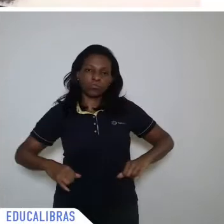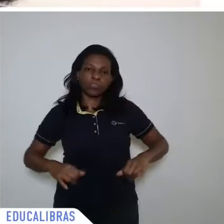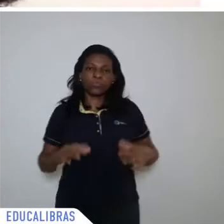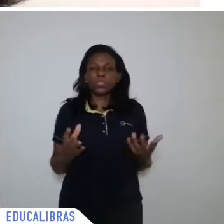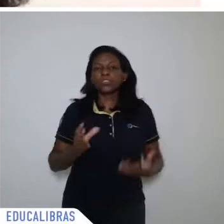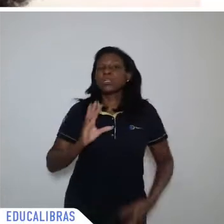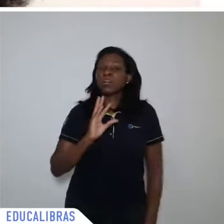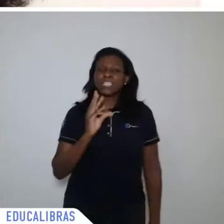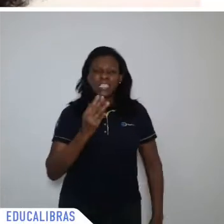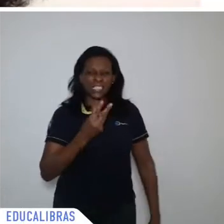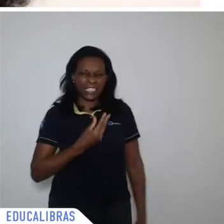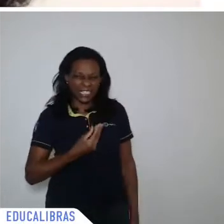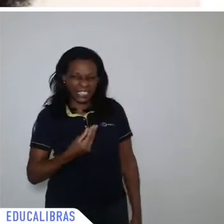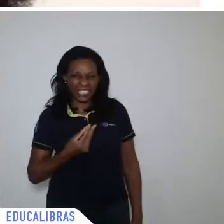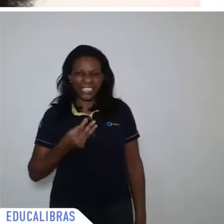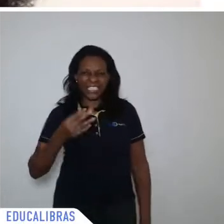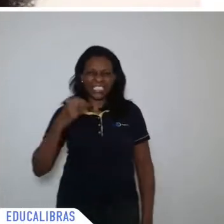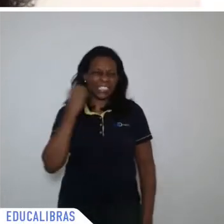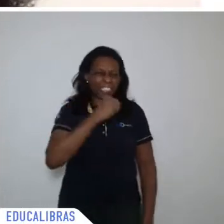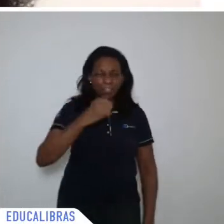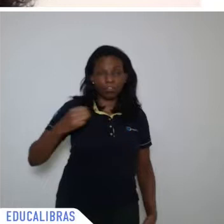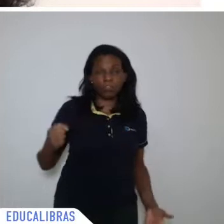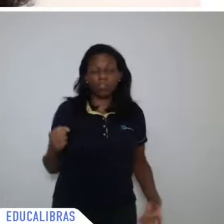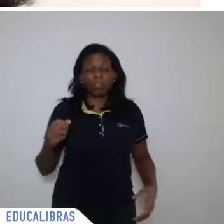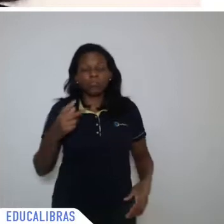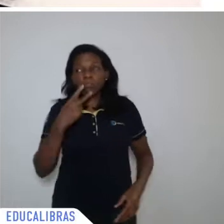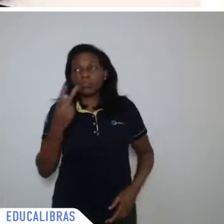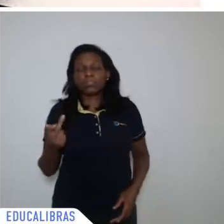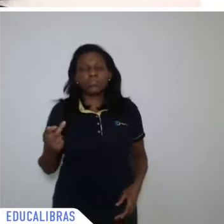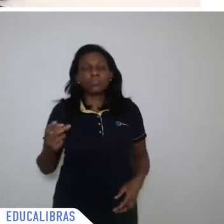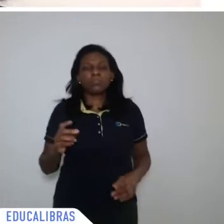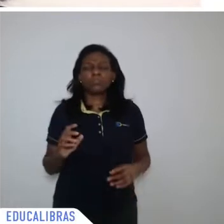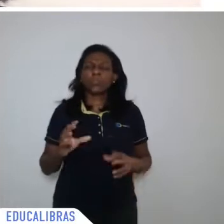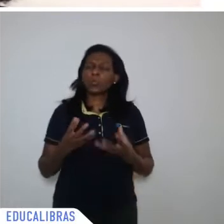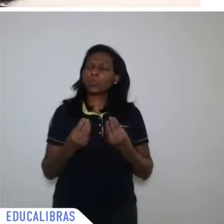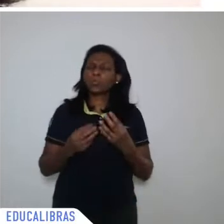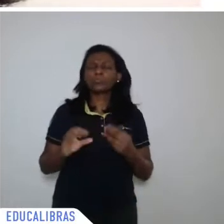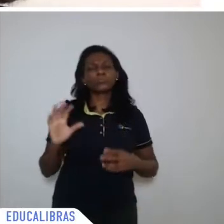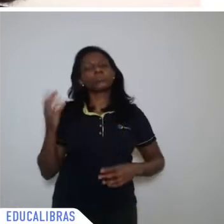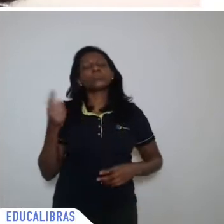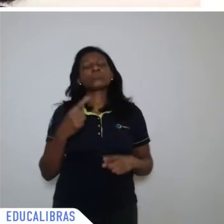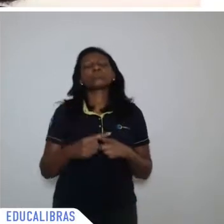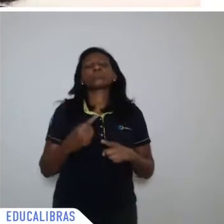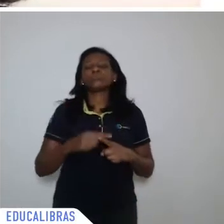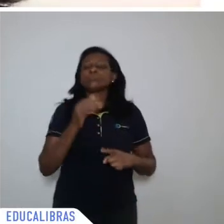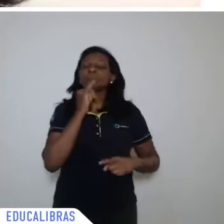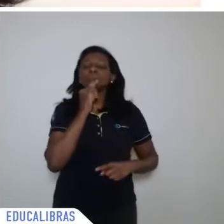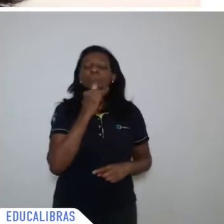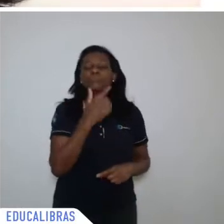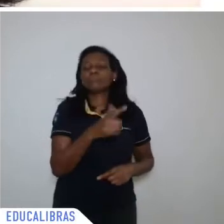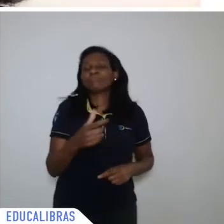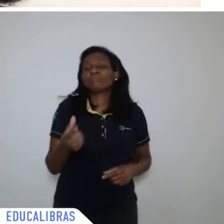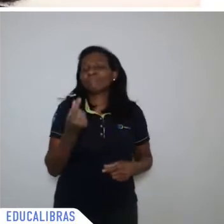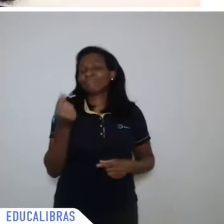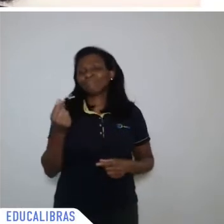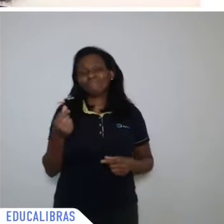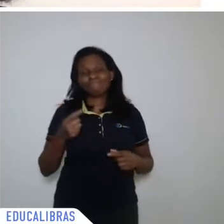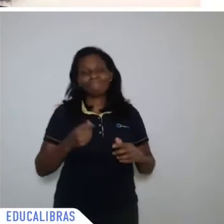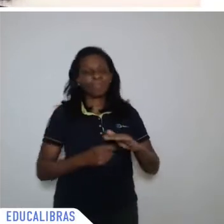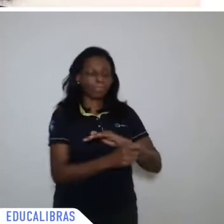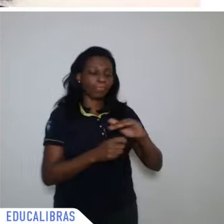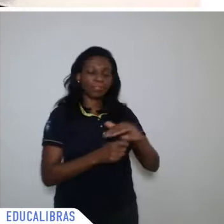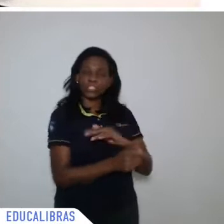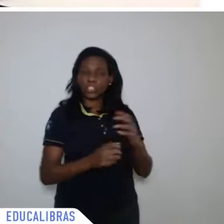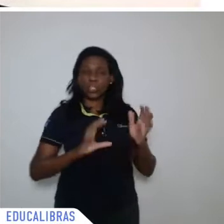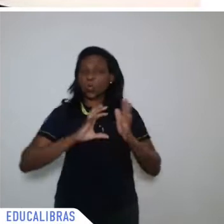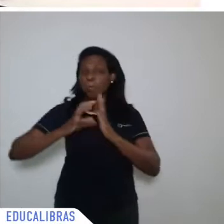transphobia, talking about the candidates in this election, it comes a lot from, for example, we